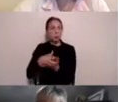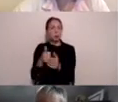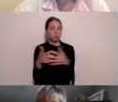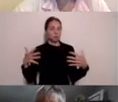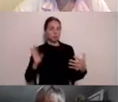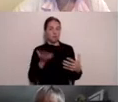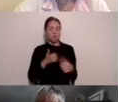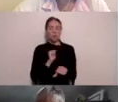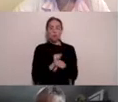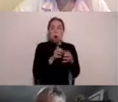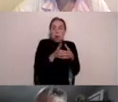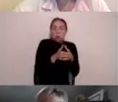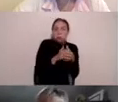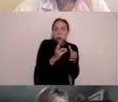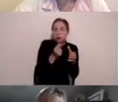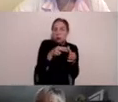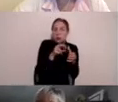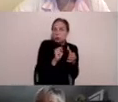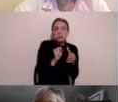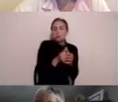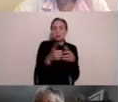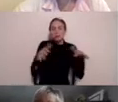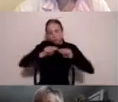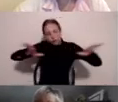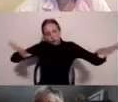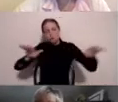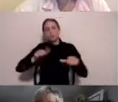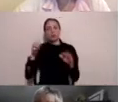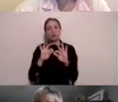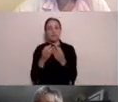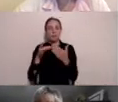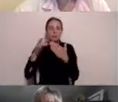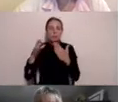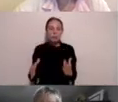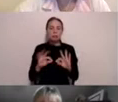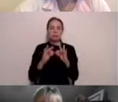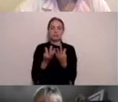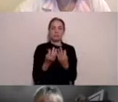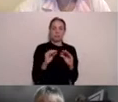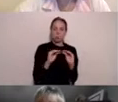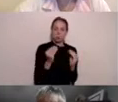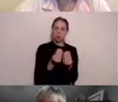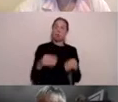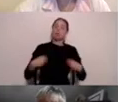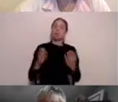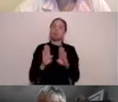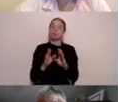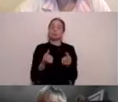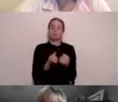beyond our own chapters to other family leaders and other family-based organizations who provide support to children who are deaf and hard of